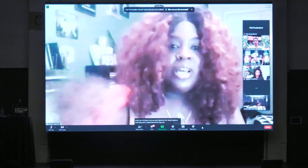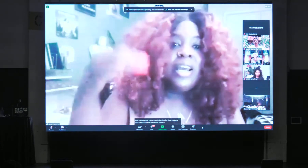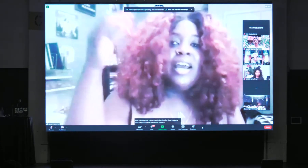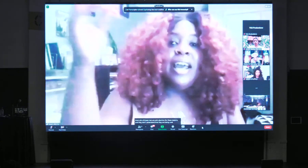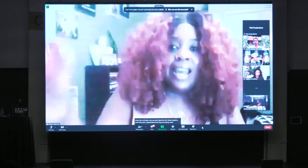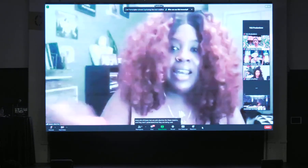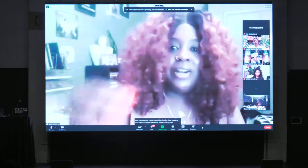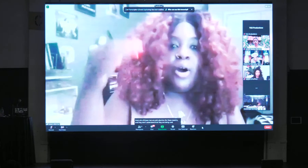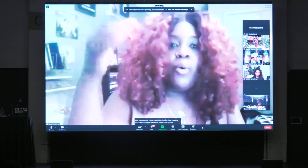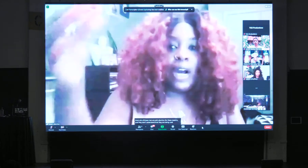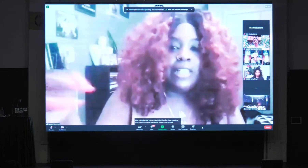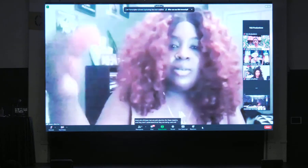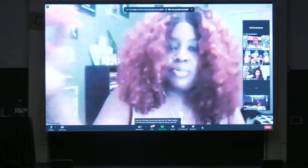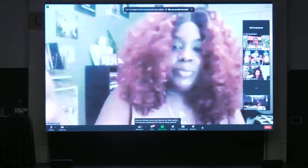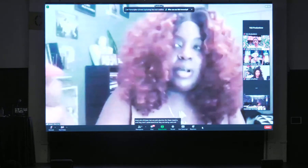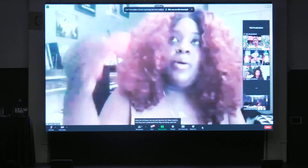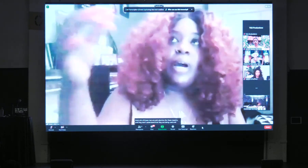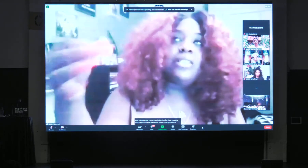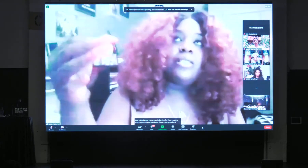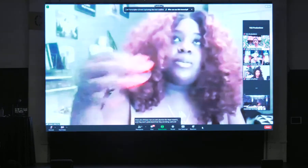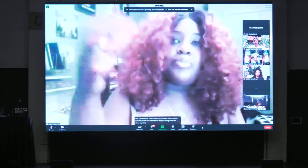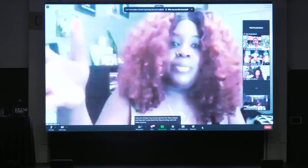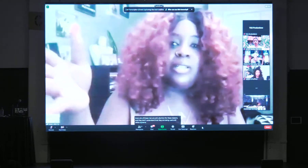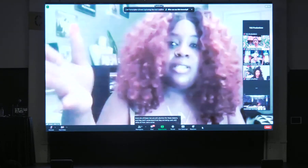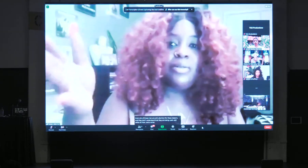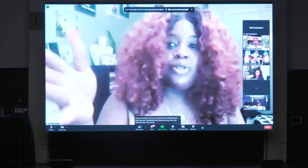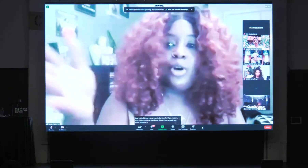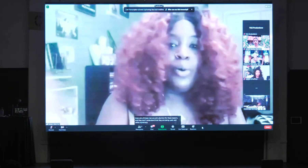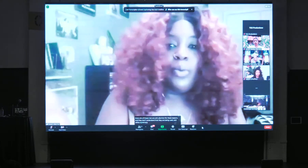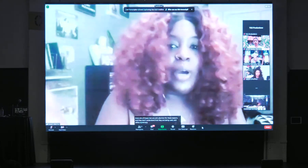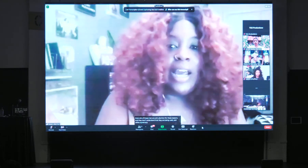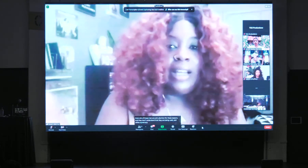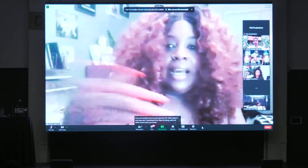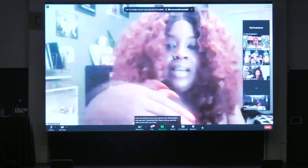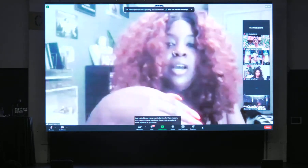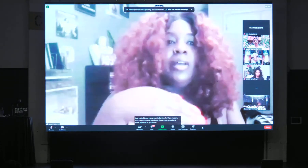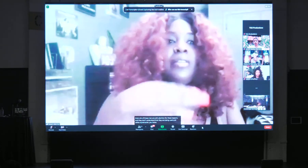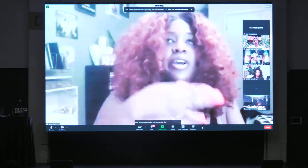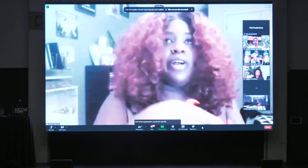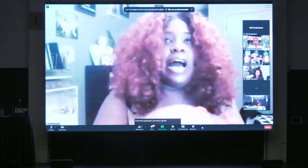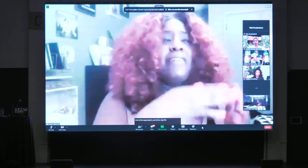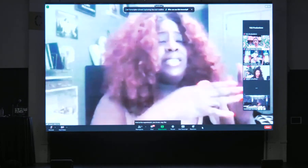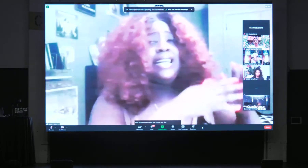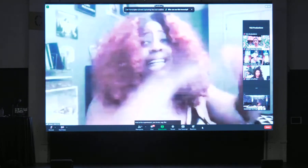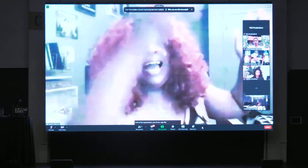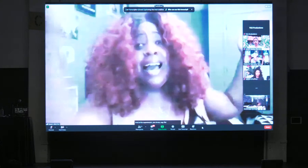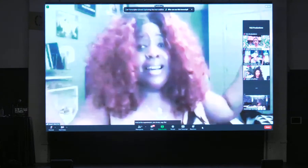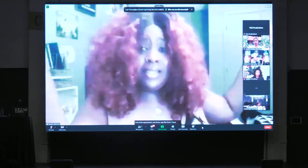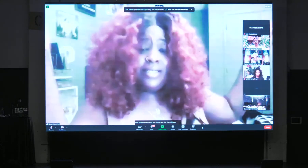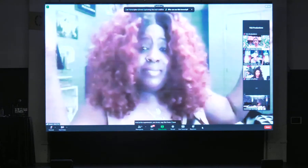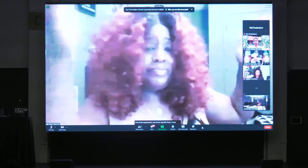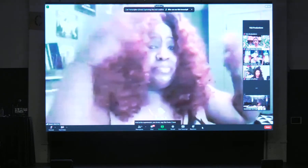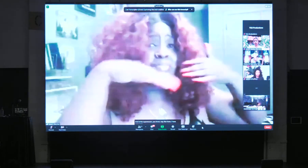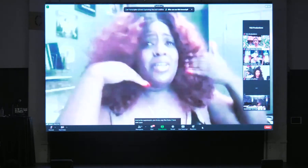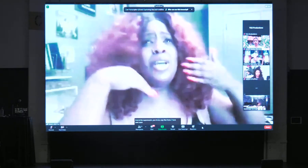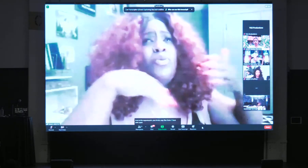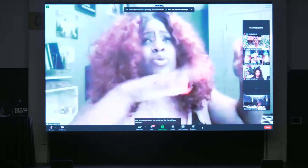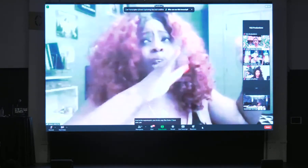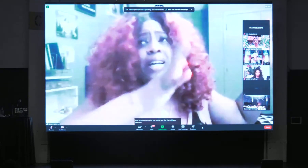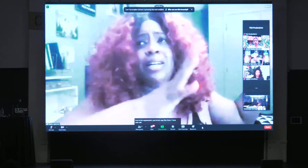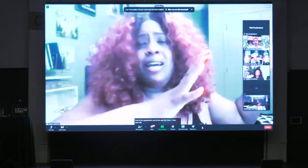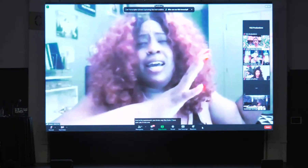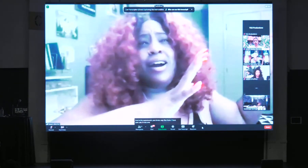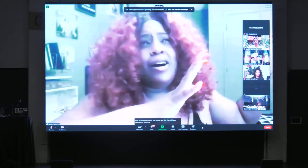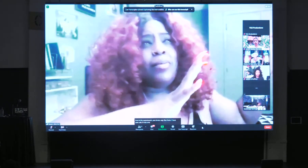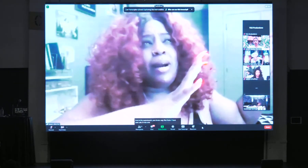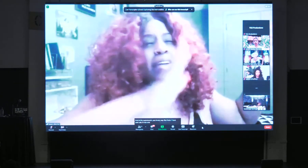used in a white supremacist, way. Like I have seen ads. It was